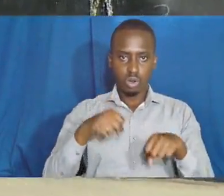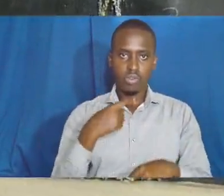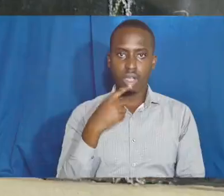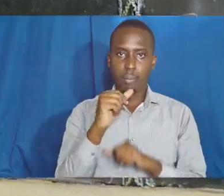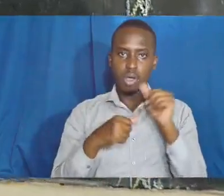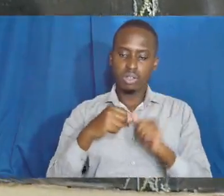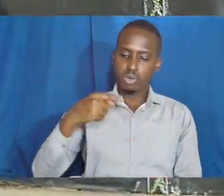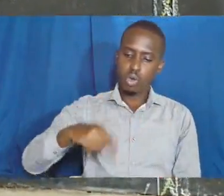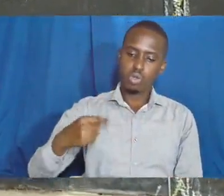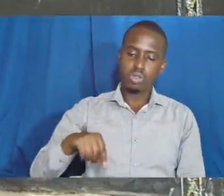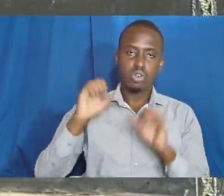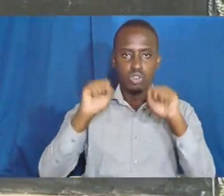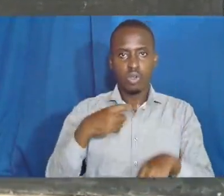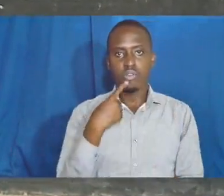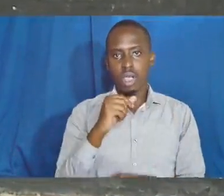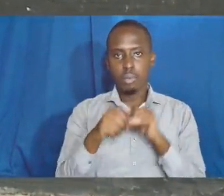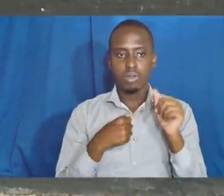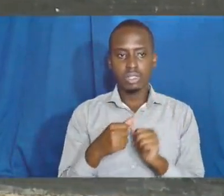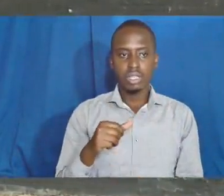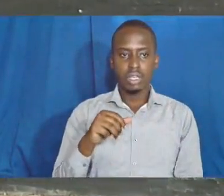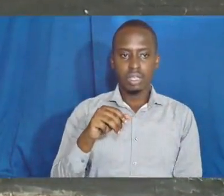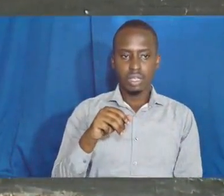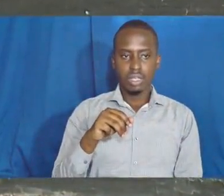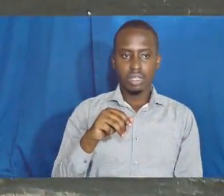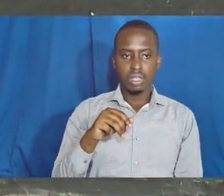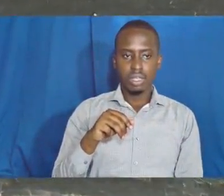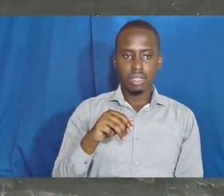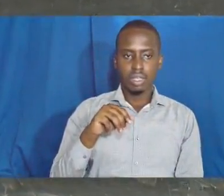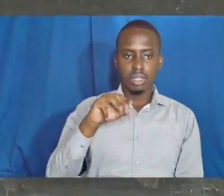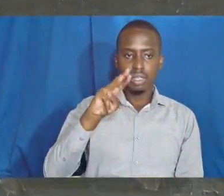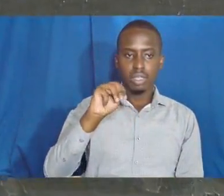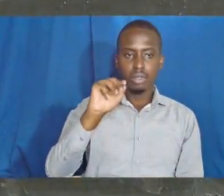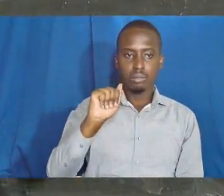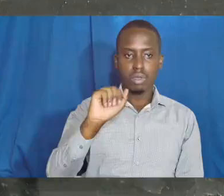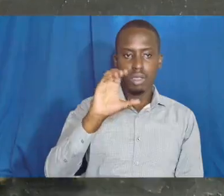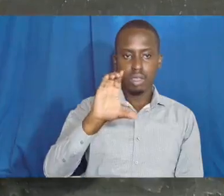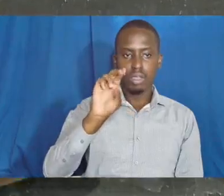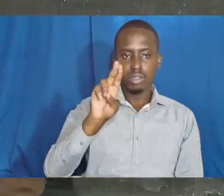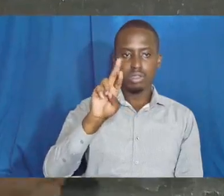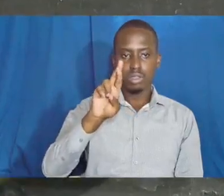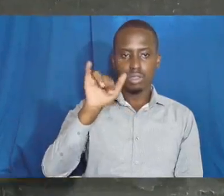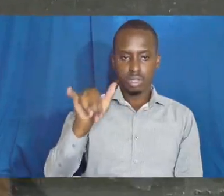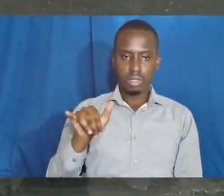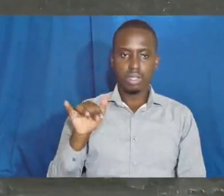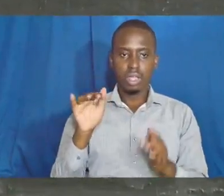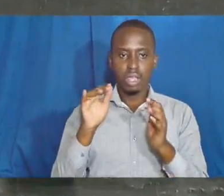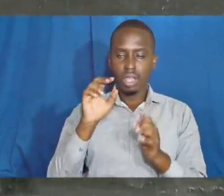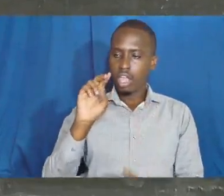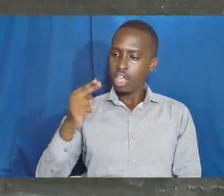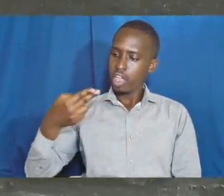gold, you can talk about mercury, can talk